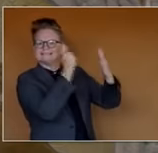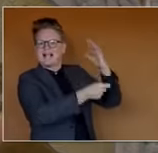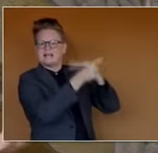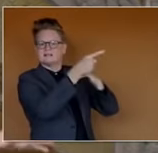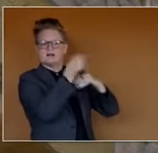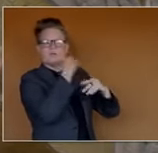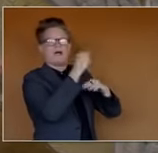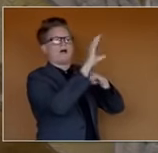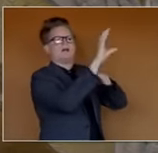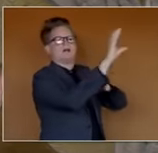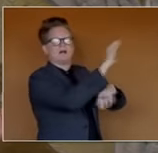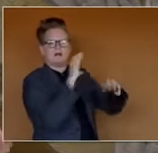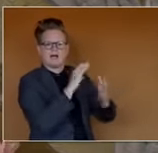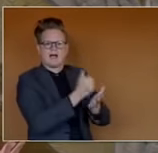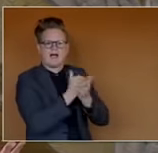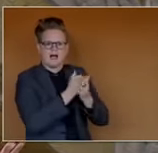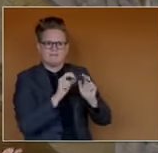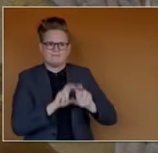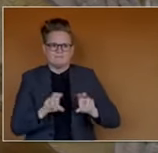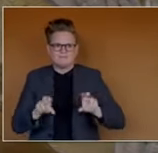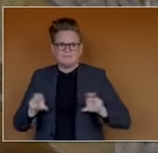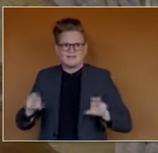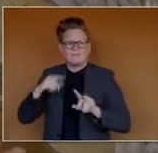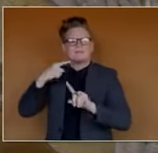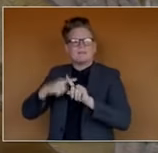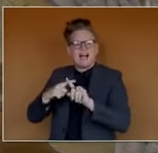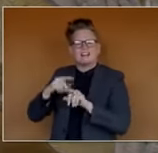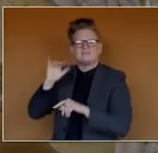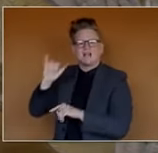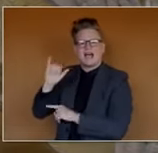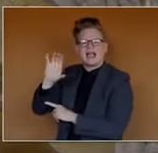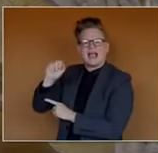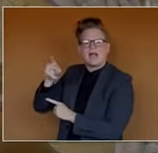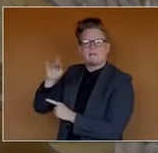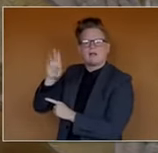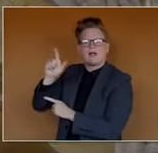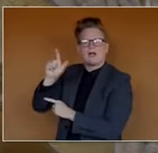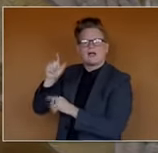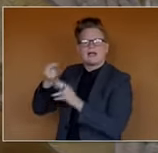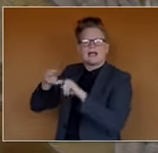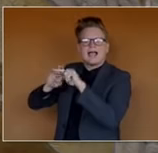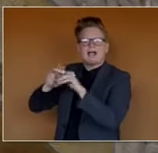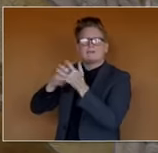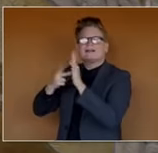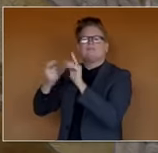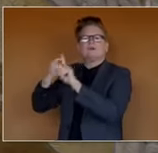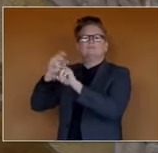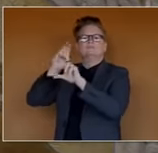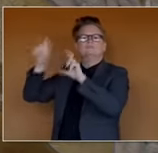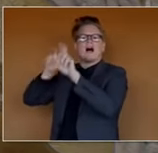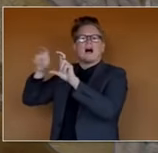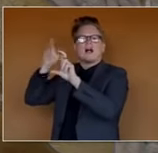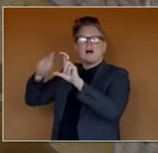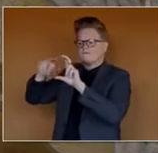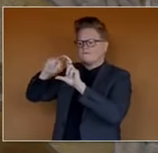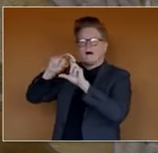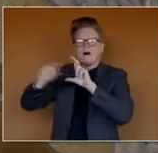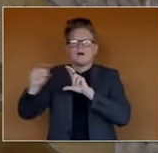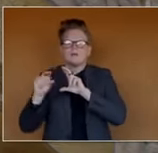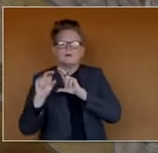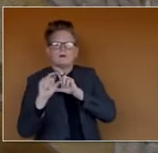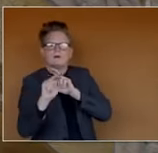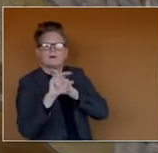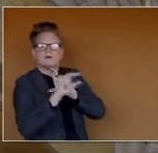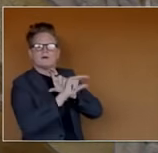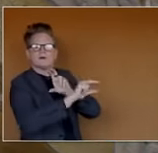capital gains from the high stock market. But so we have money. Now, unlike other